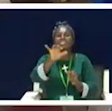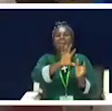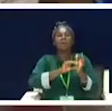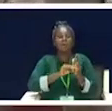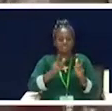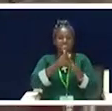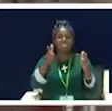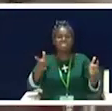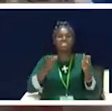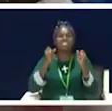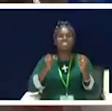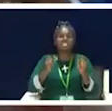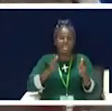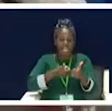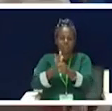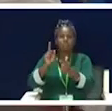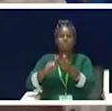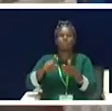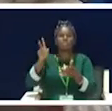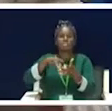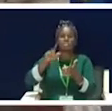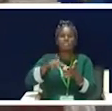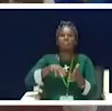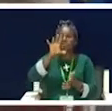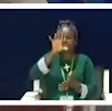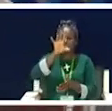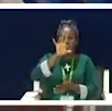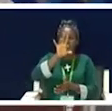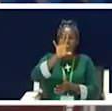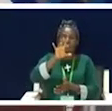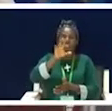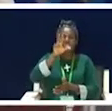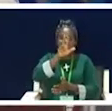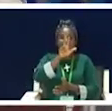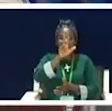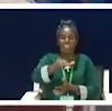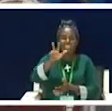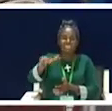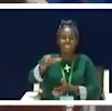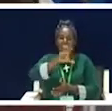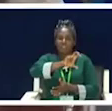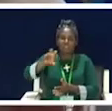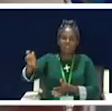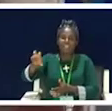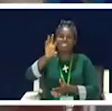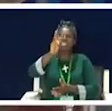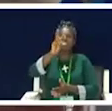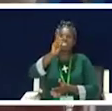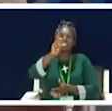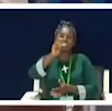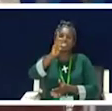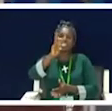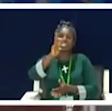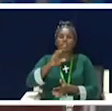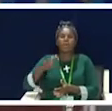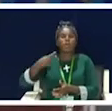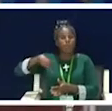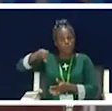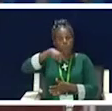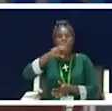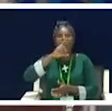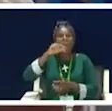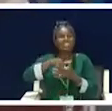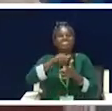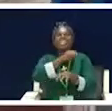same Psalm 33 verse 16. Psalm 33 verse 16. We are in a time